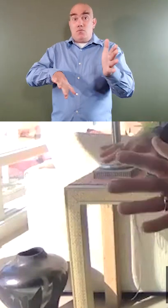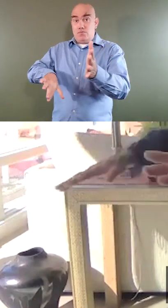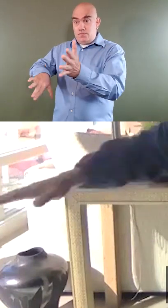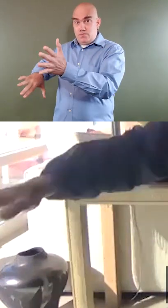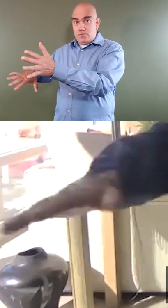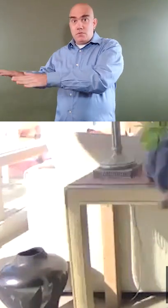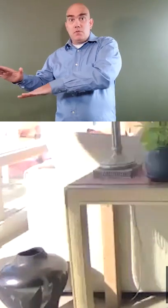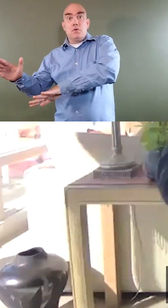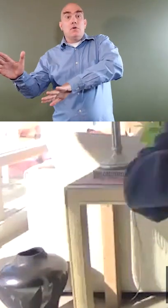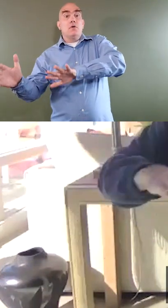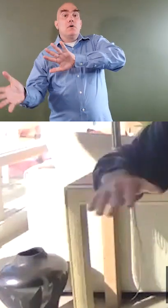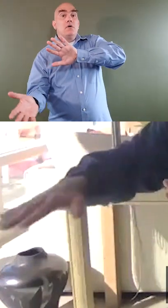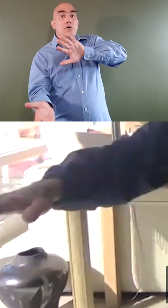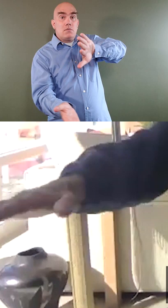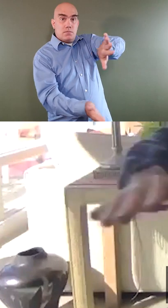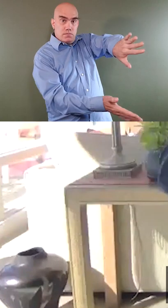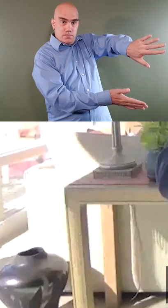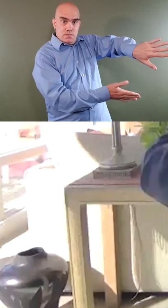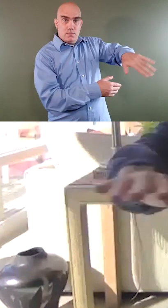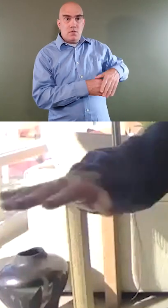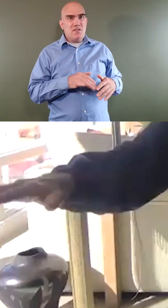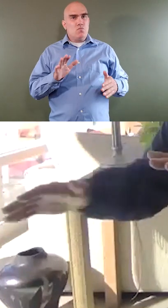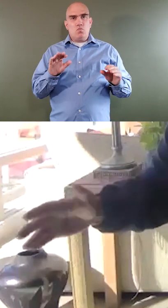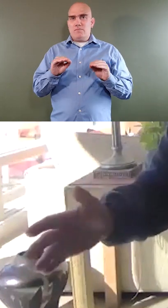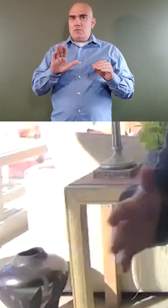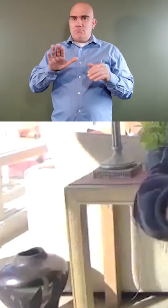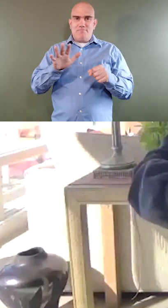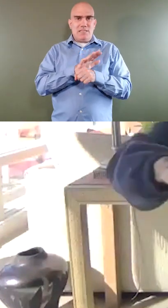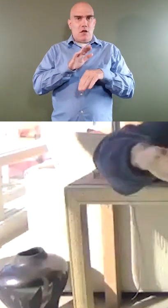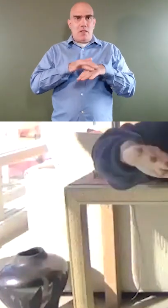this is a movement that's all along this horizontal plane, right?